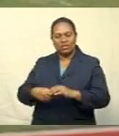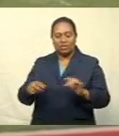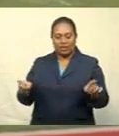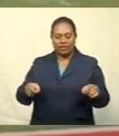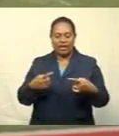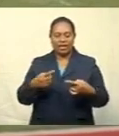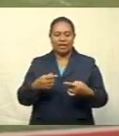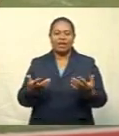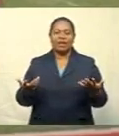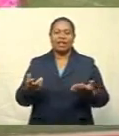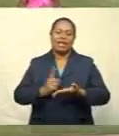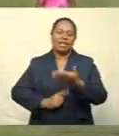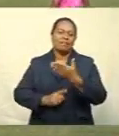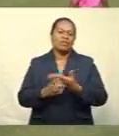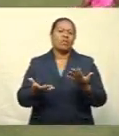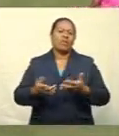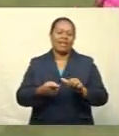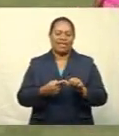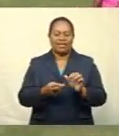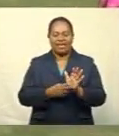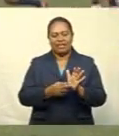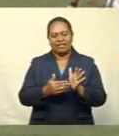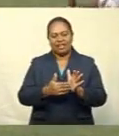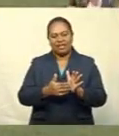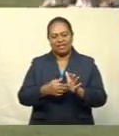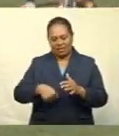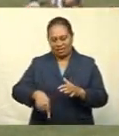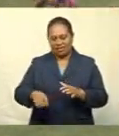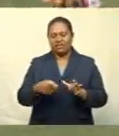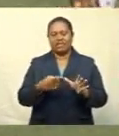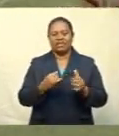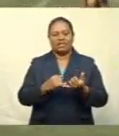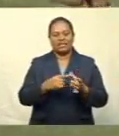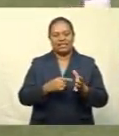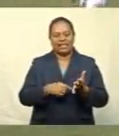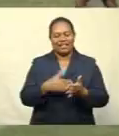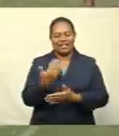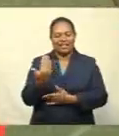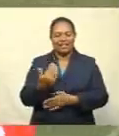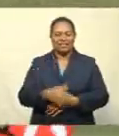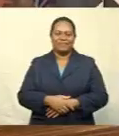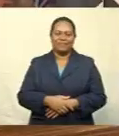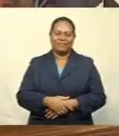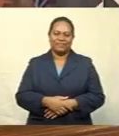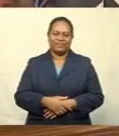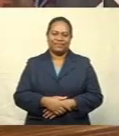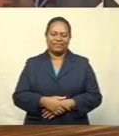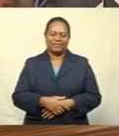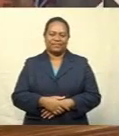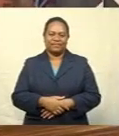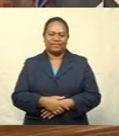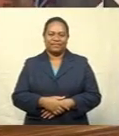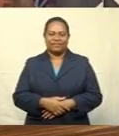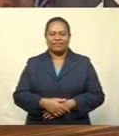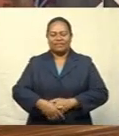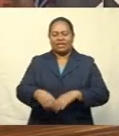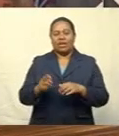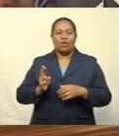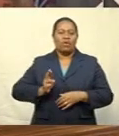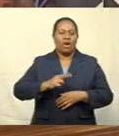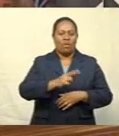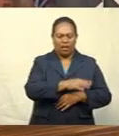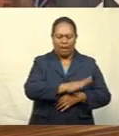held at the ANZ Stadium this Saturday. Felipe Naikaso, FBC Sports. The month-long Raiwanga